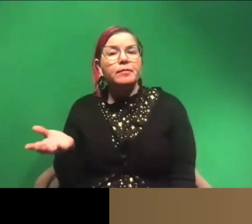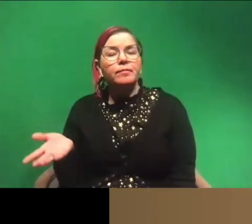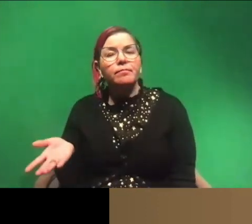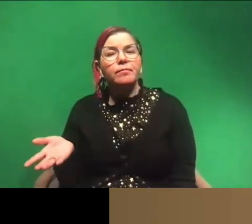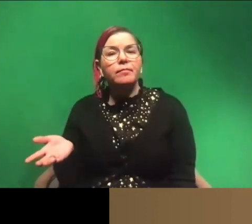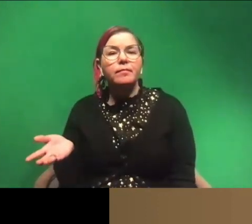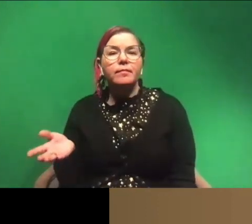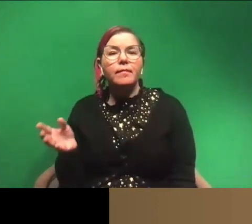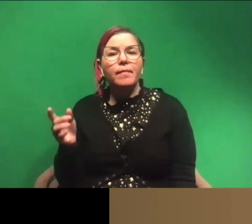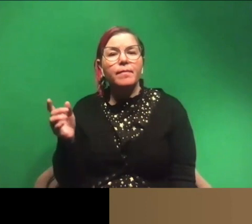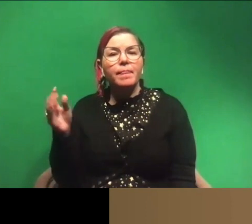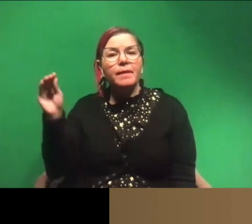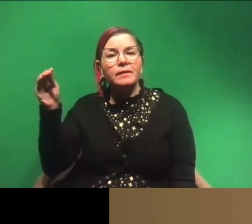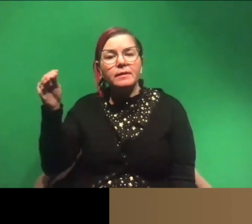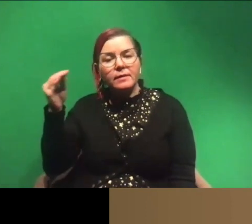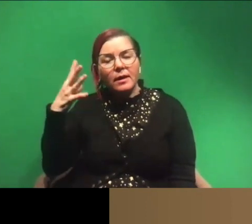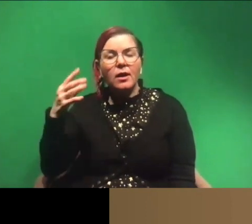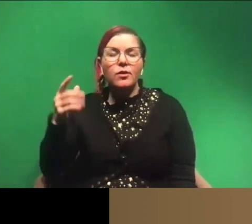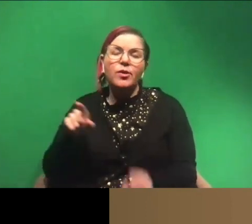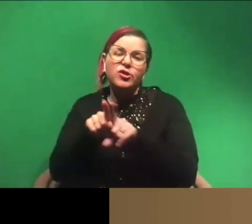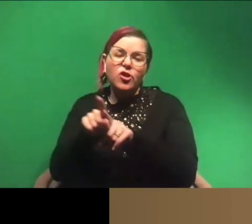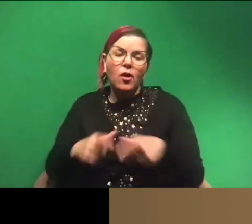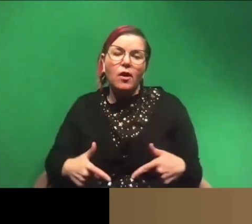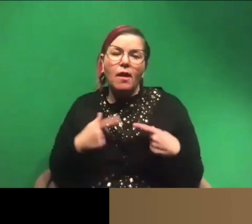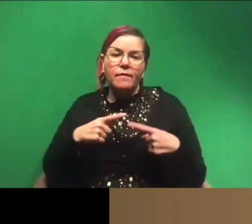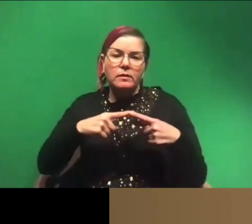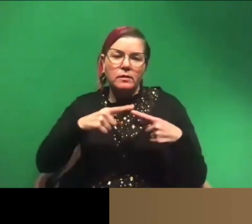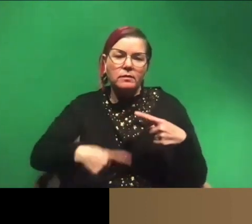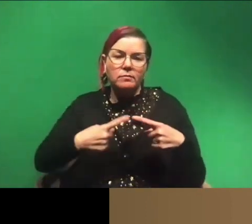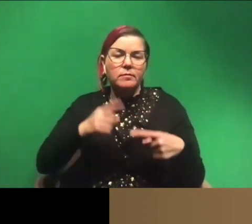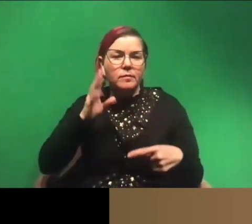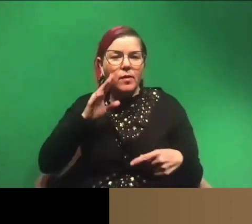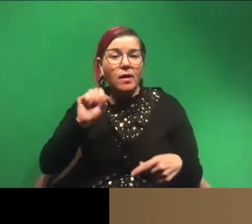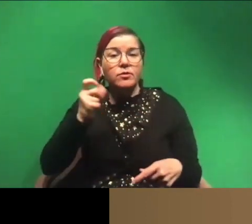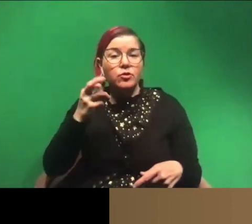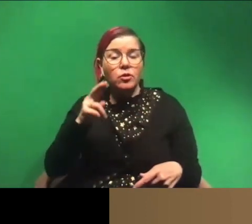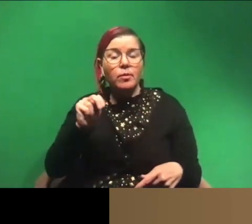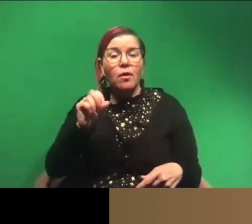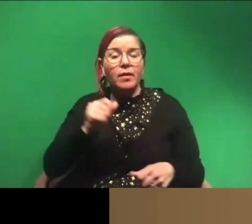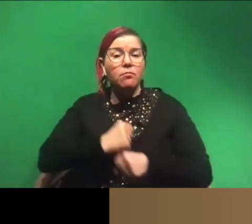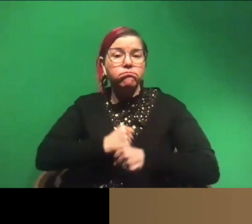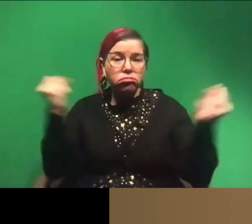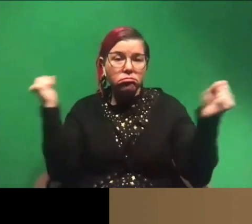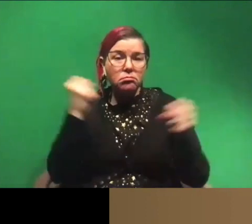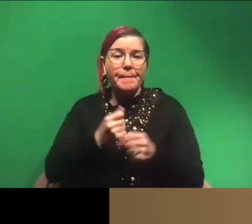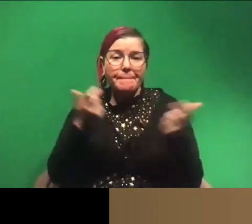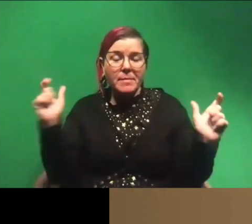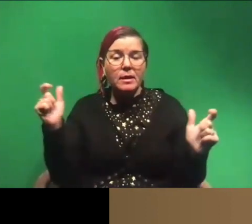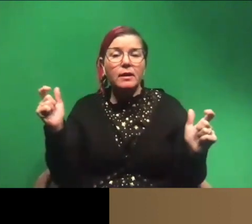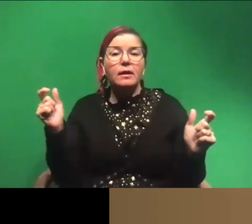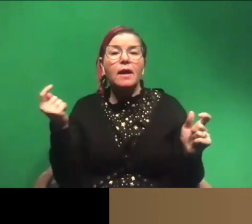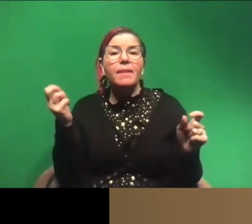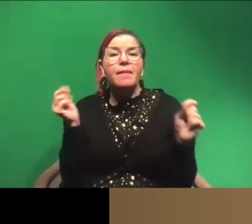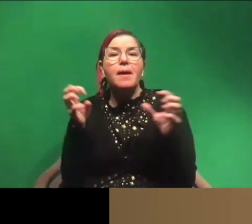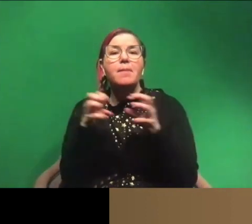in the sun or the star life cycle, you know, there's the supernova, they explode and they get really big. And then they kind of come back